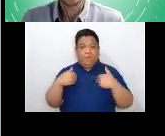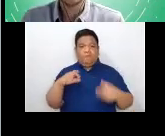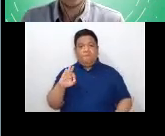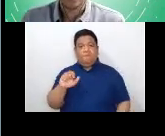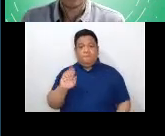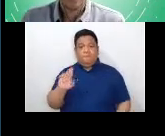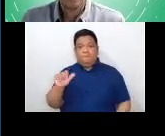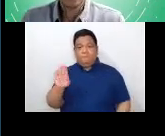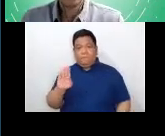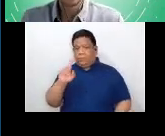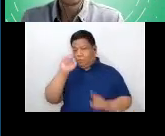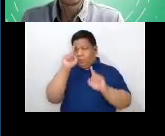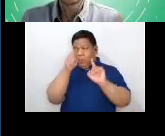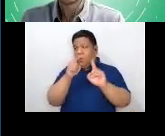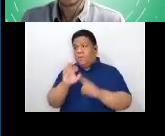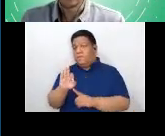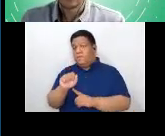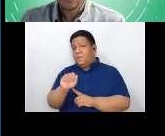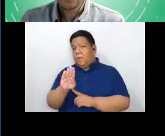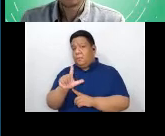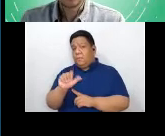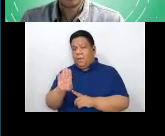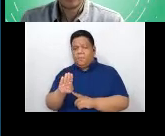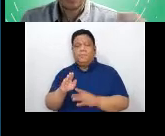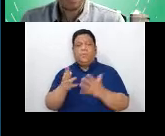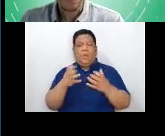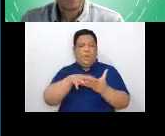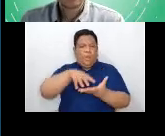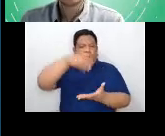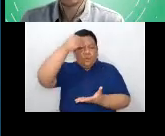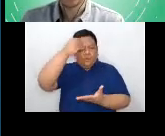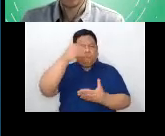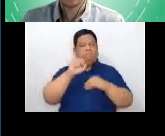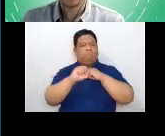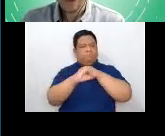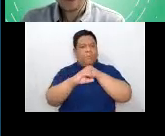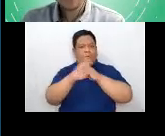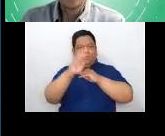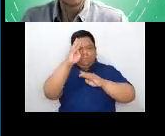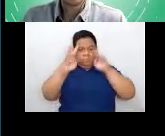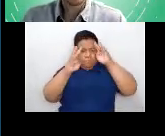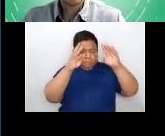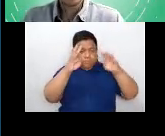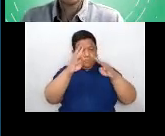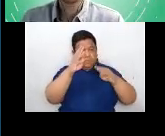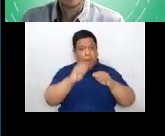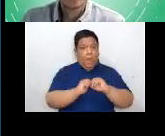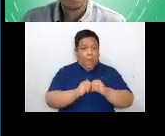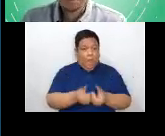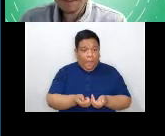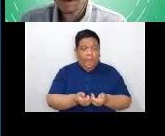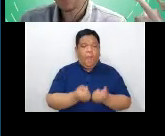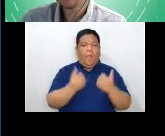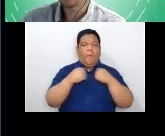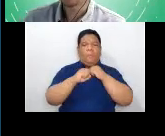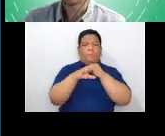of these Fab Labs is to learn and to promote innovation. How? By promoting a space where